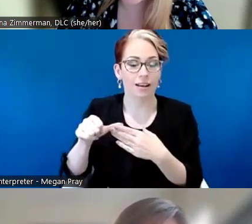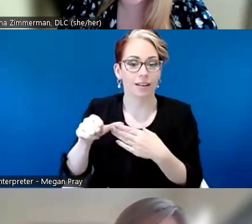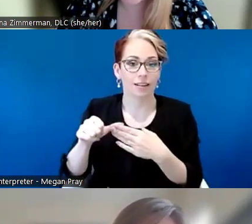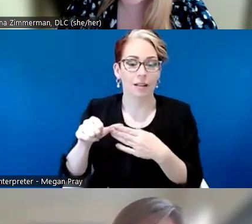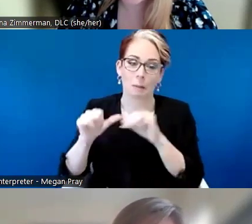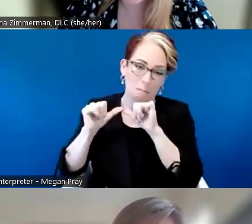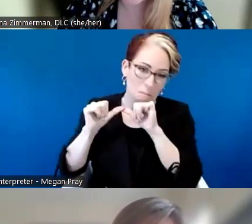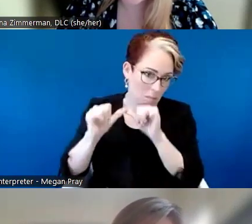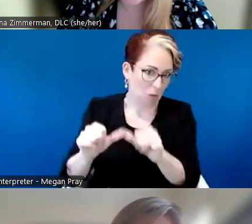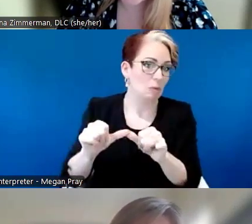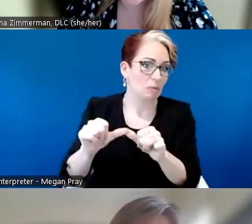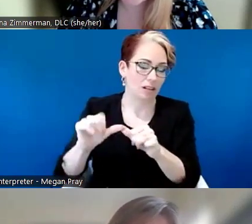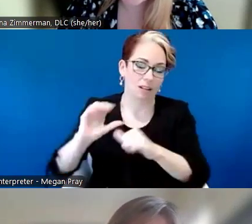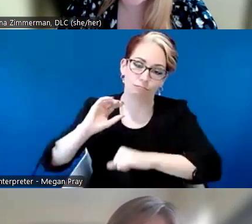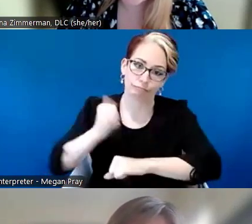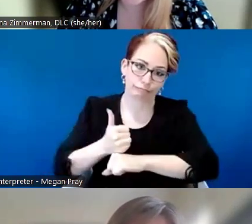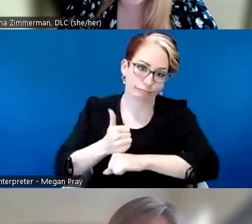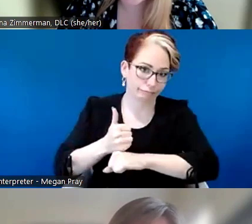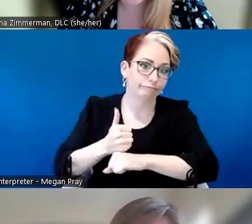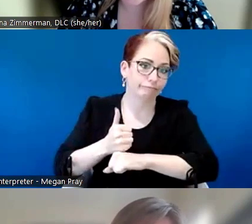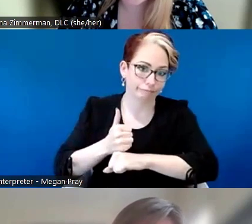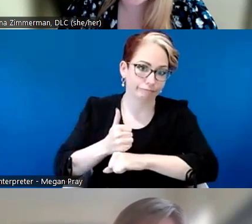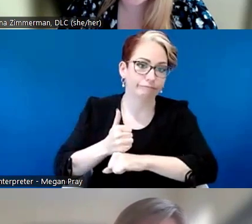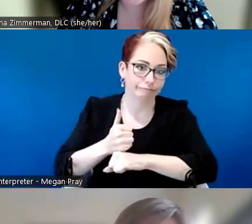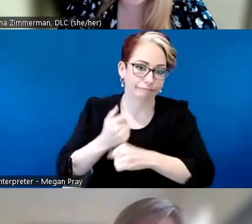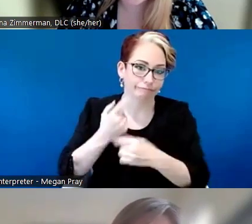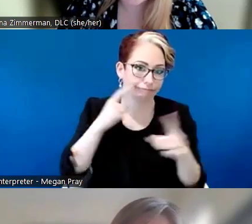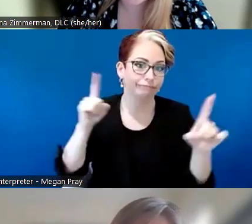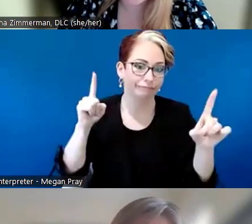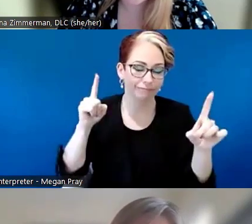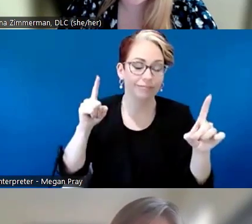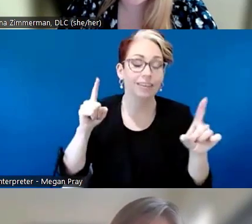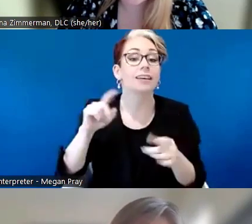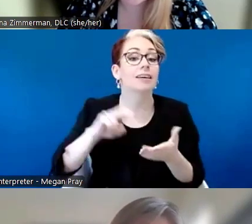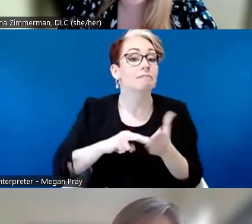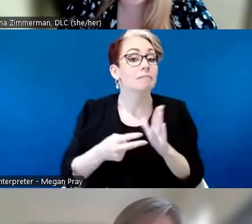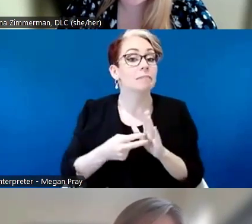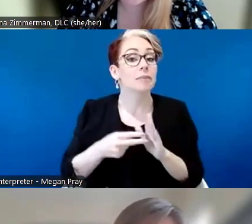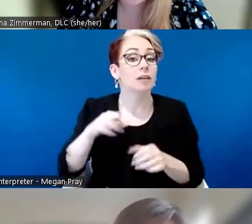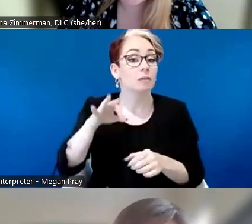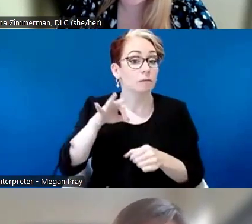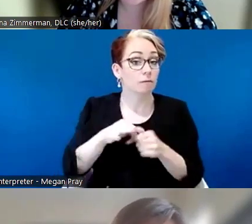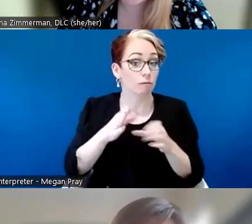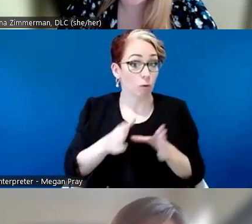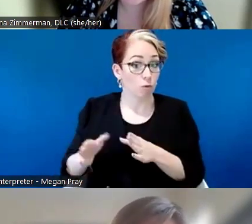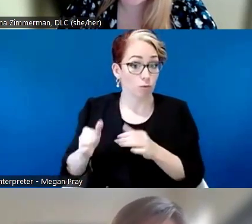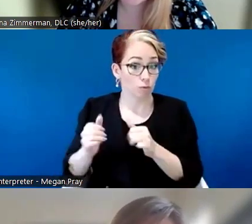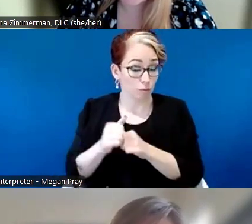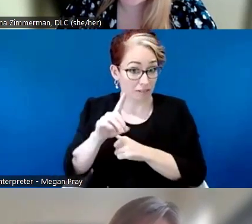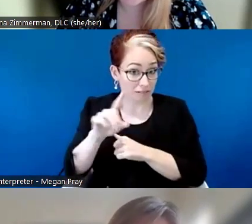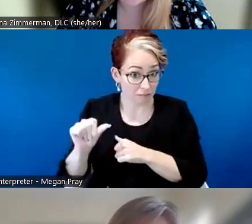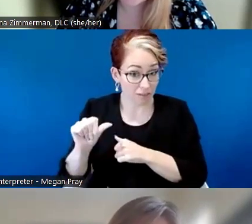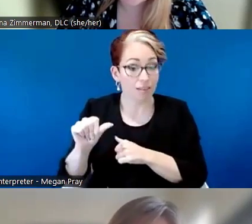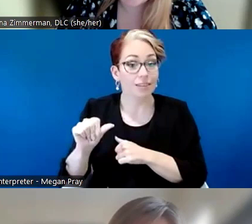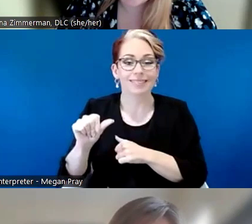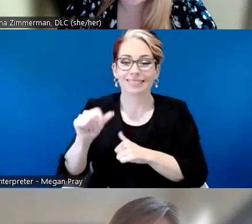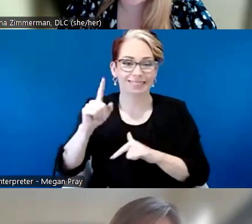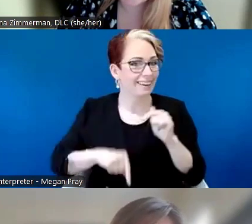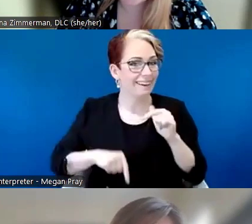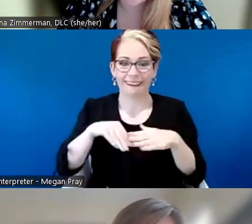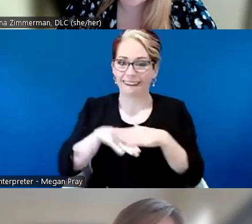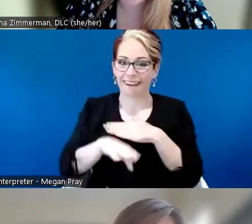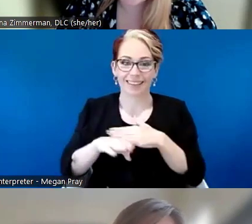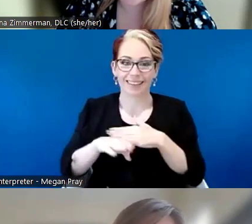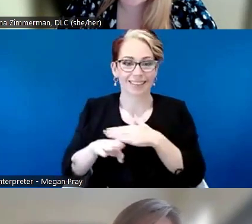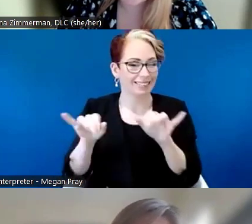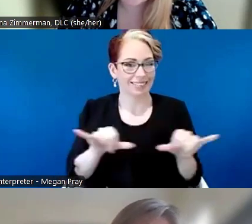vote by mail program. Again, allowing voters with disabilities who cannot access a standard print ballot